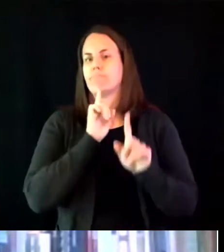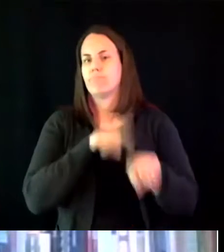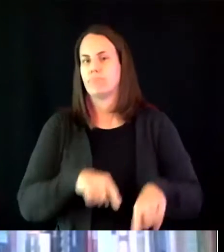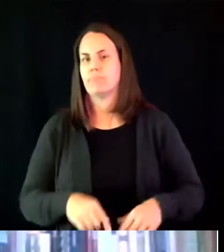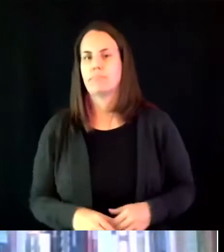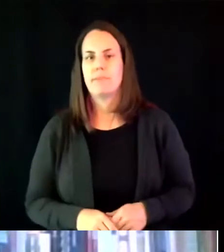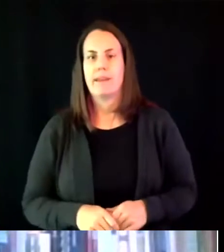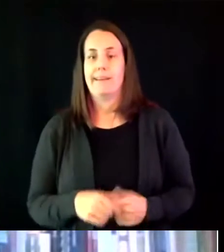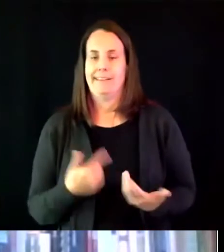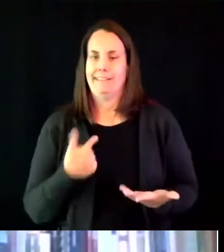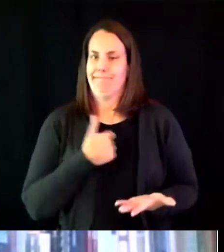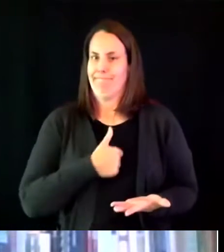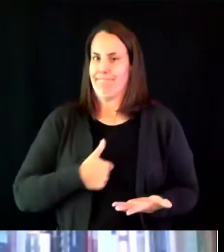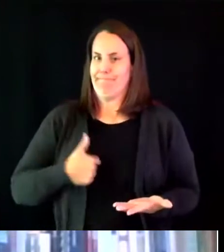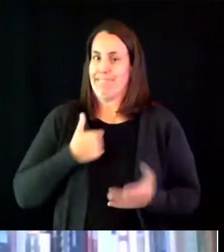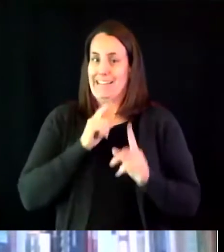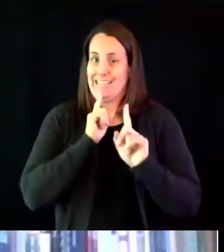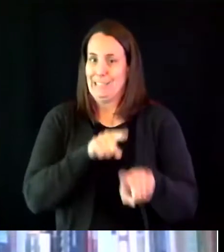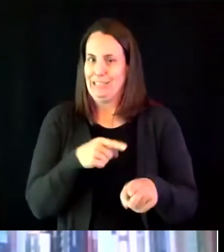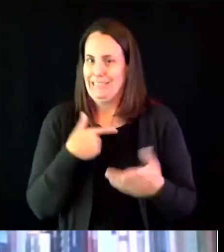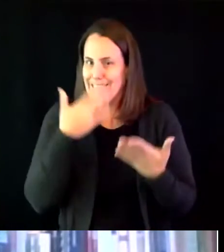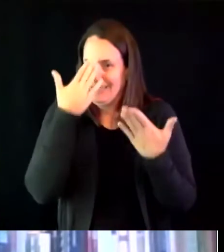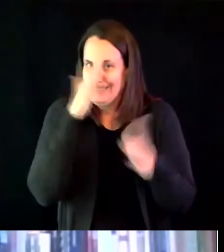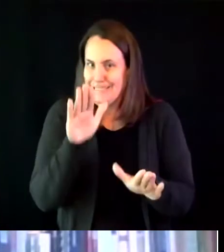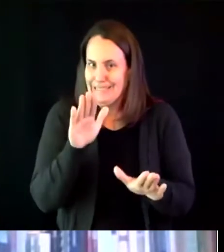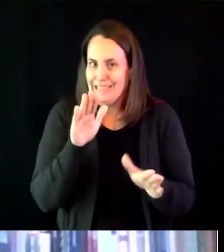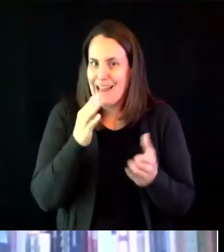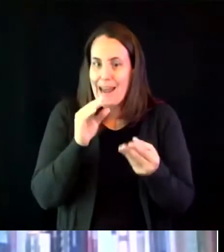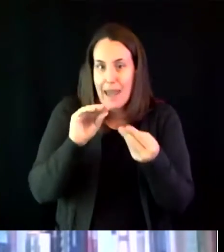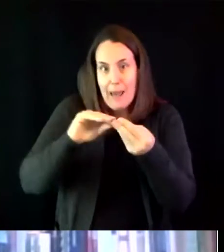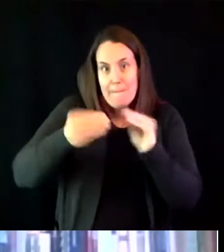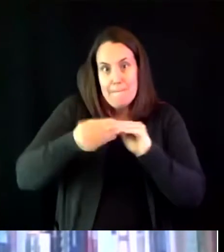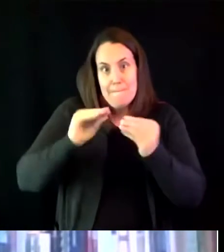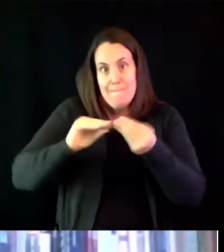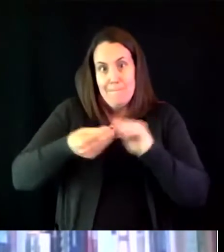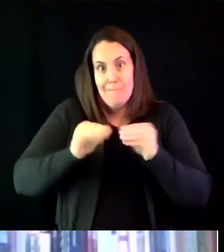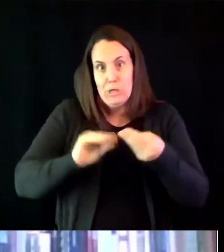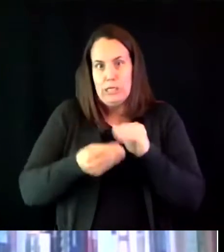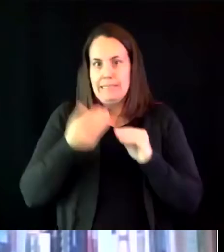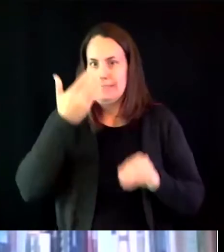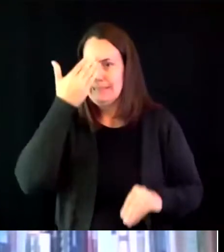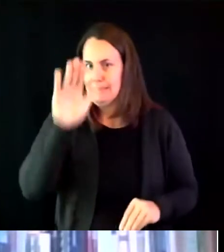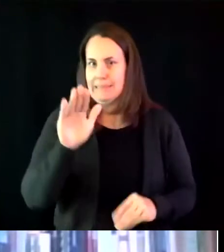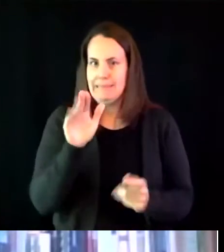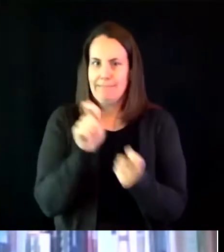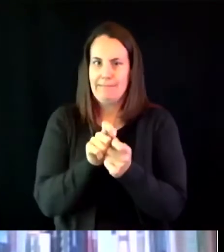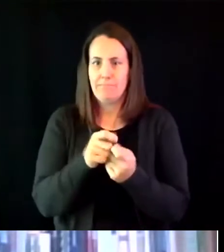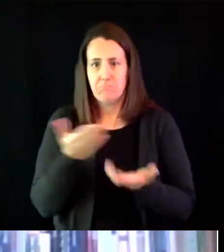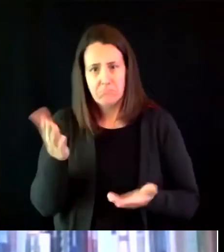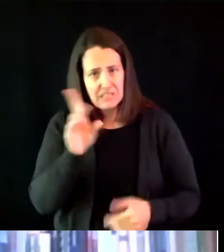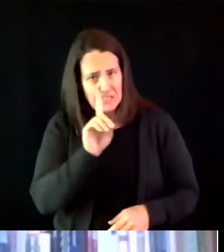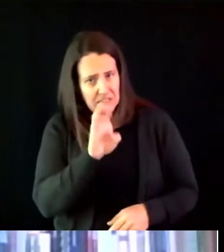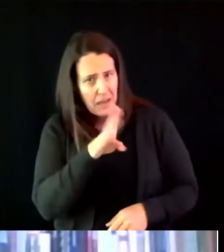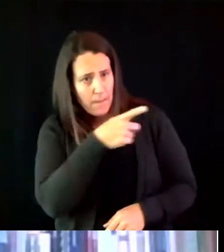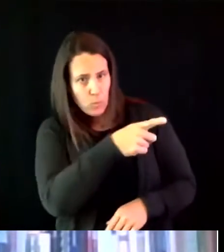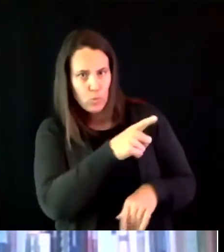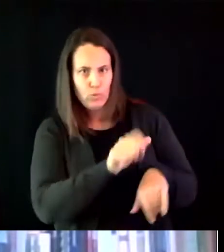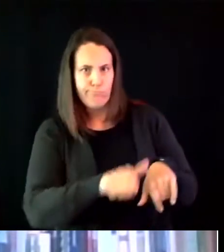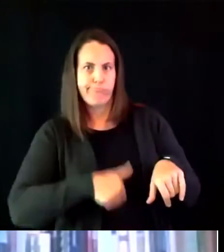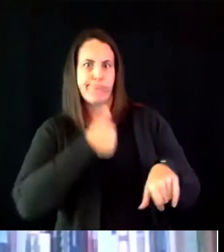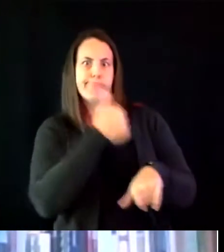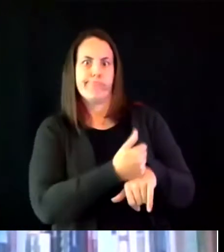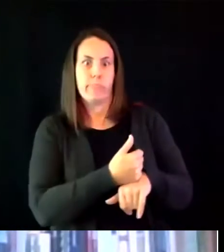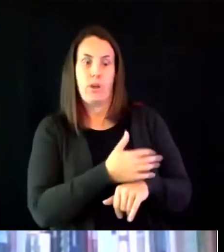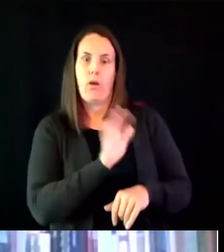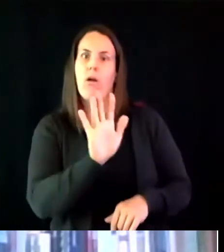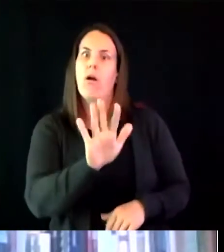turn to you and say, you know, I know as you stood up the alternate care facility, there was a lot of research done on behalf of yourself